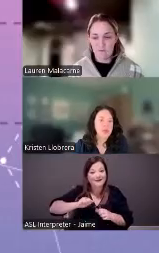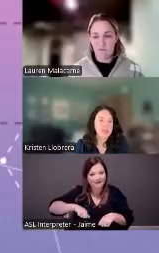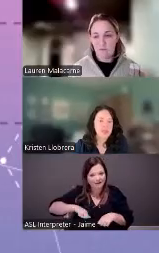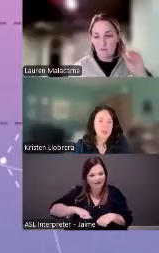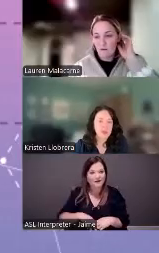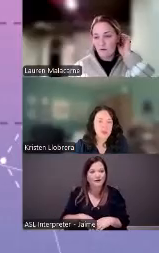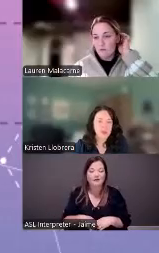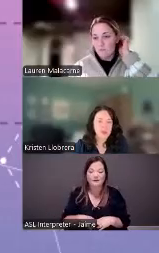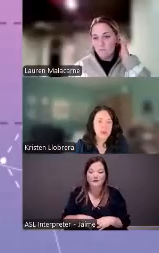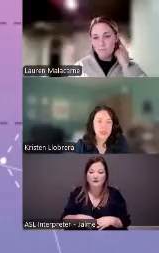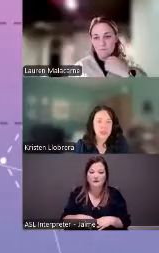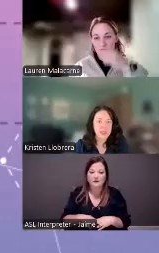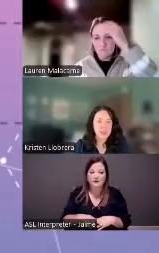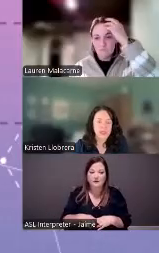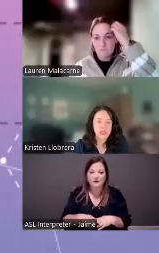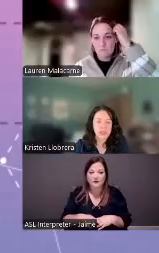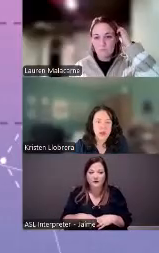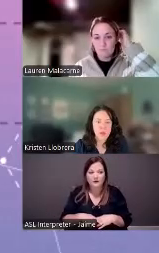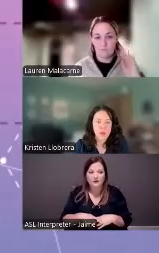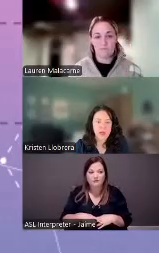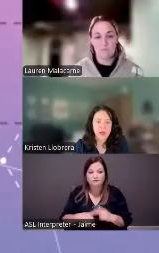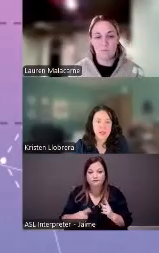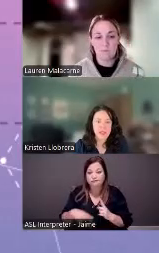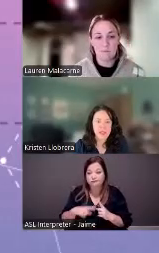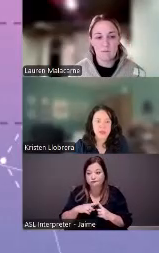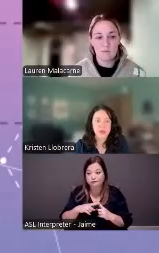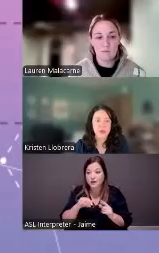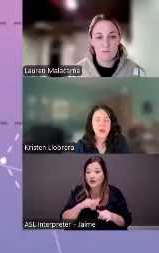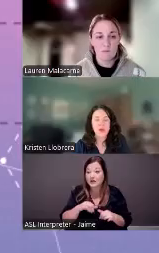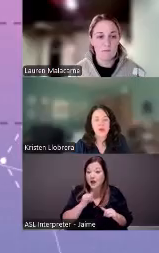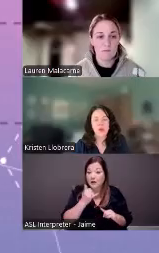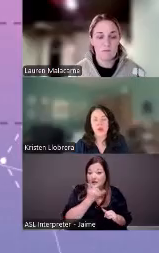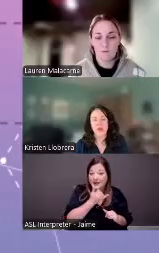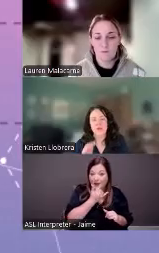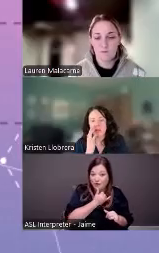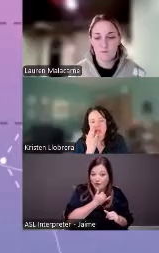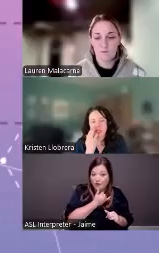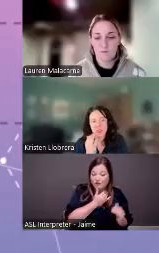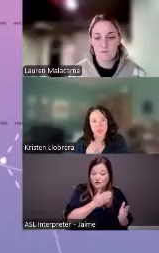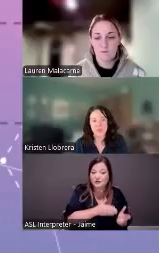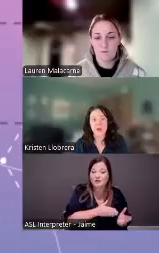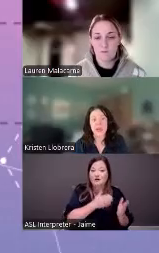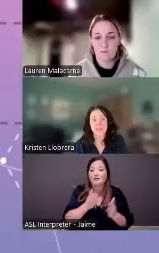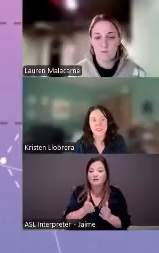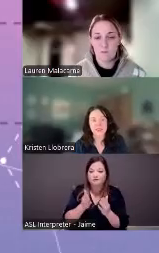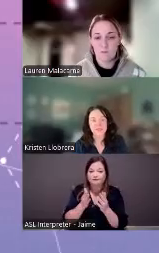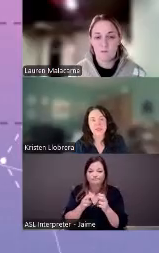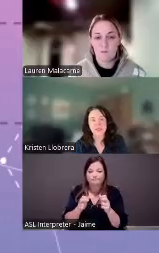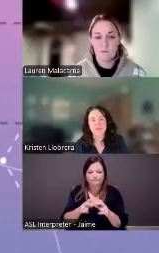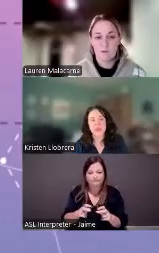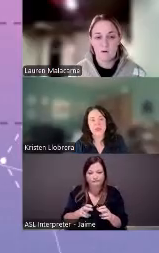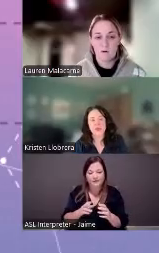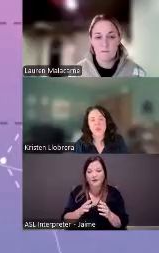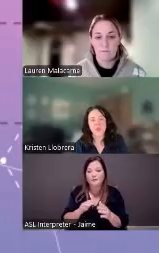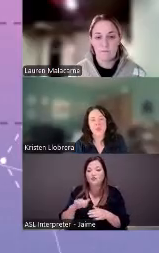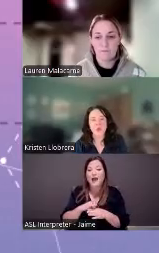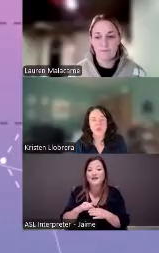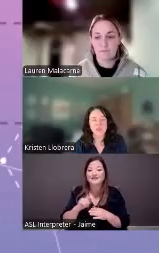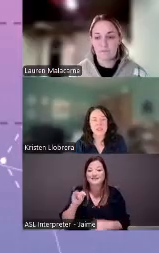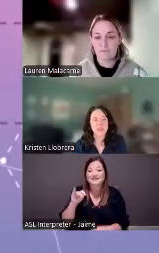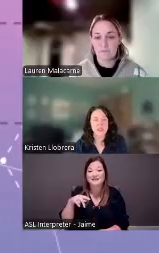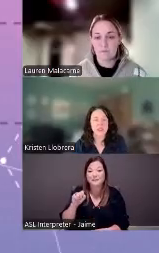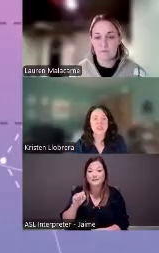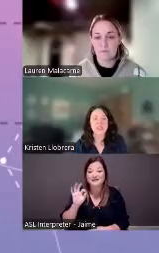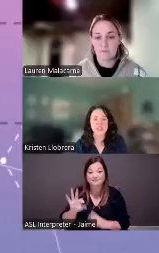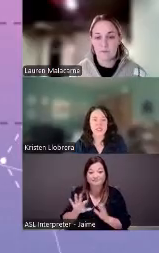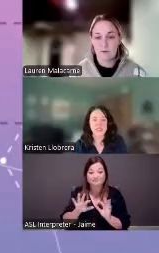we also, in addition to the common errors, also break down some of the practice tips,